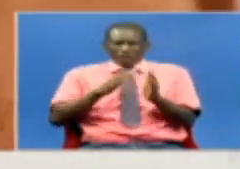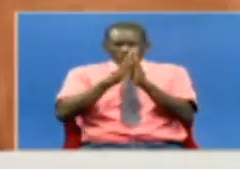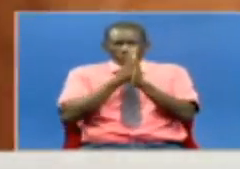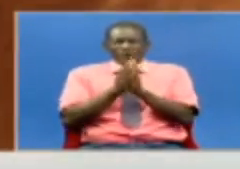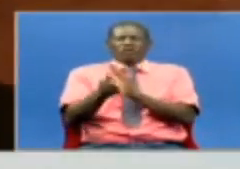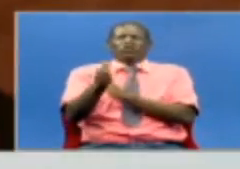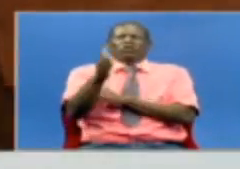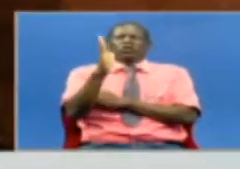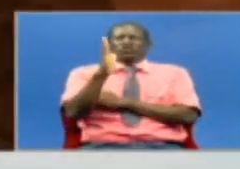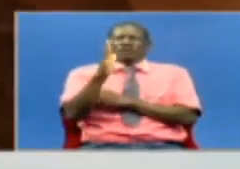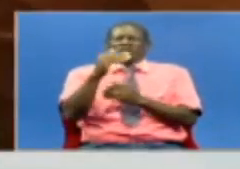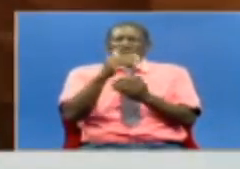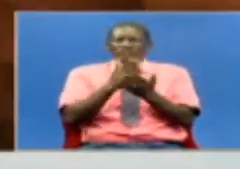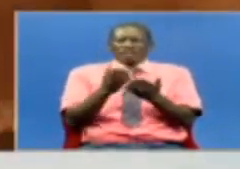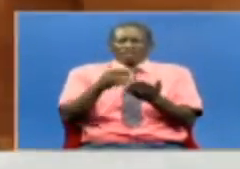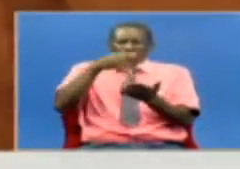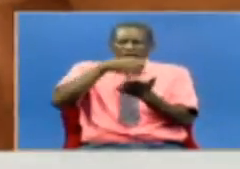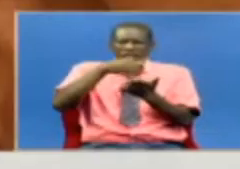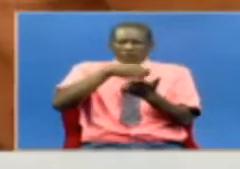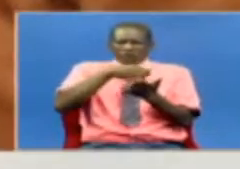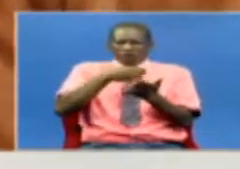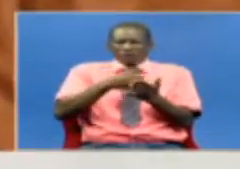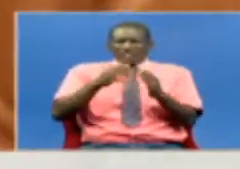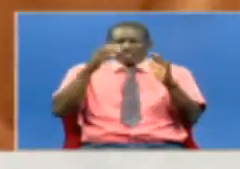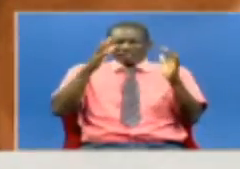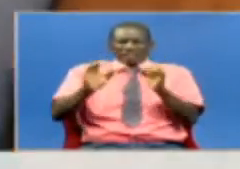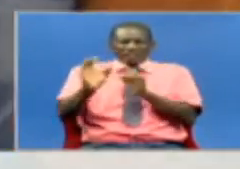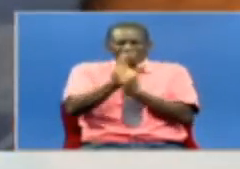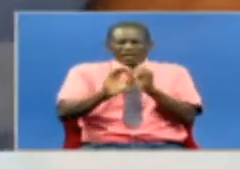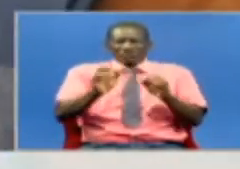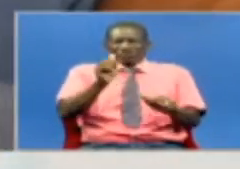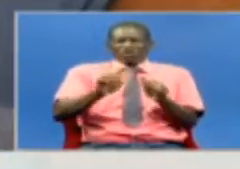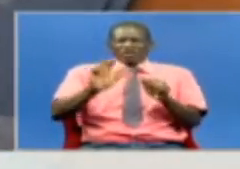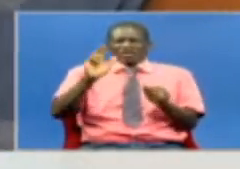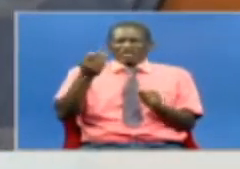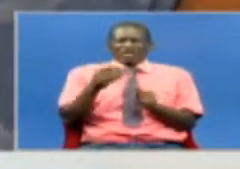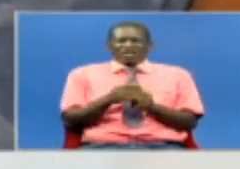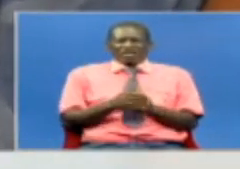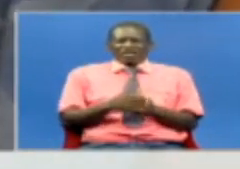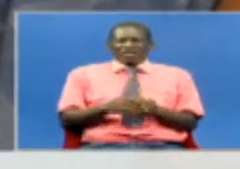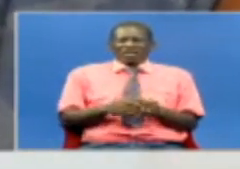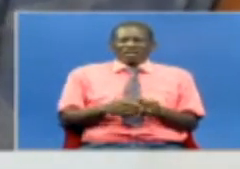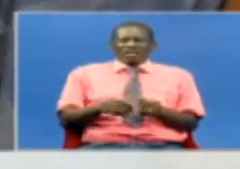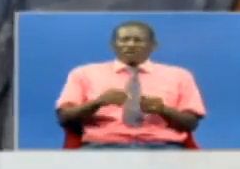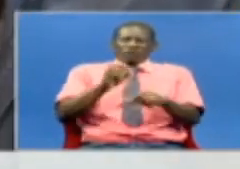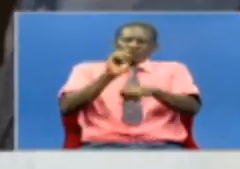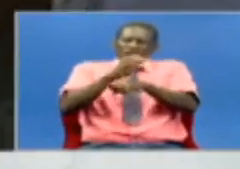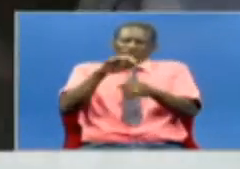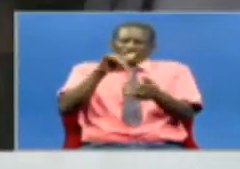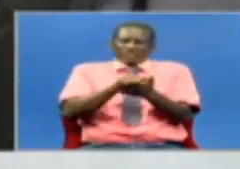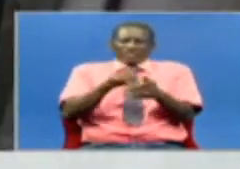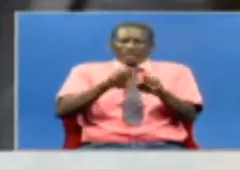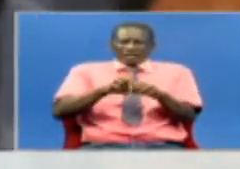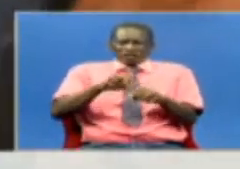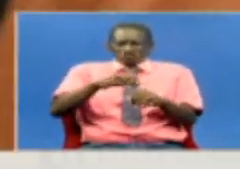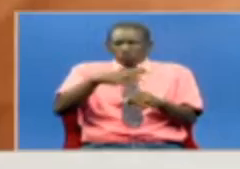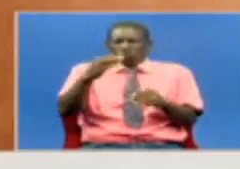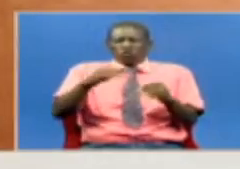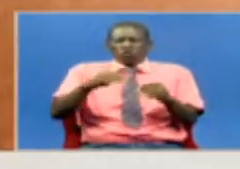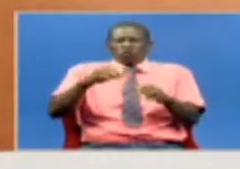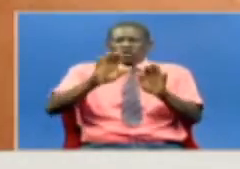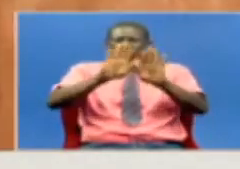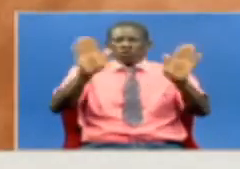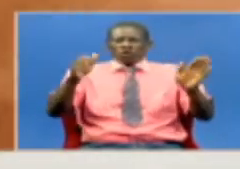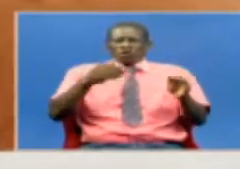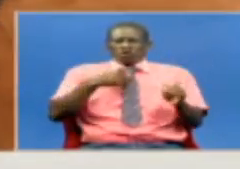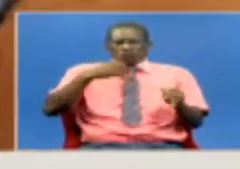God, some involving the great country that is Kenya. It is advised that as you walk to the wall, you wear